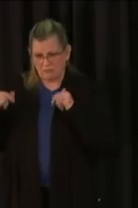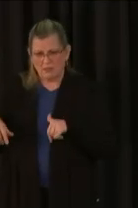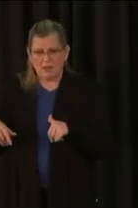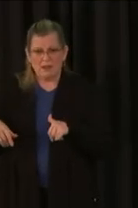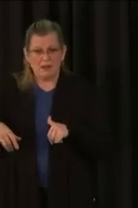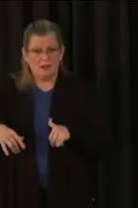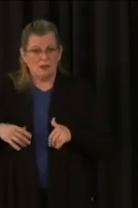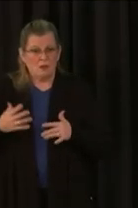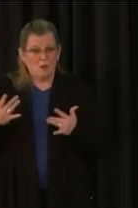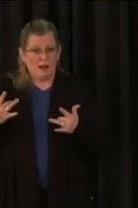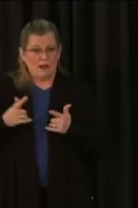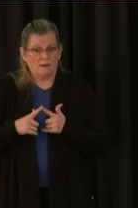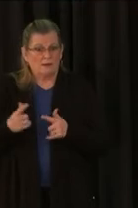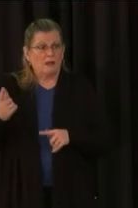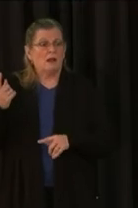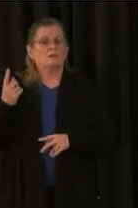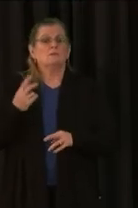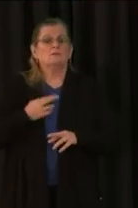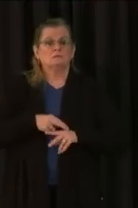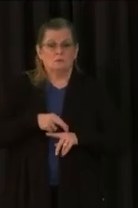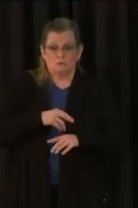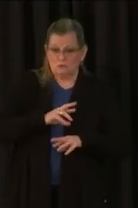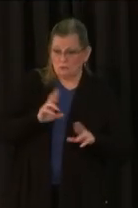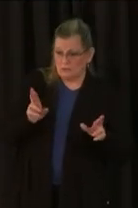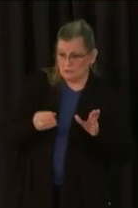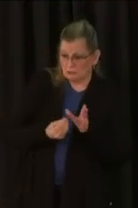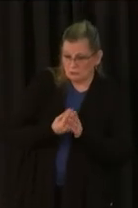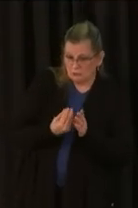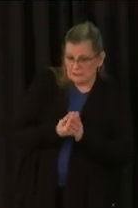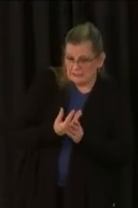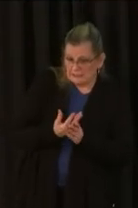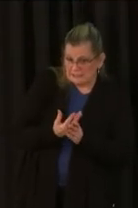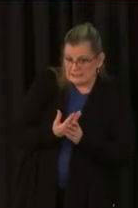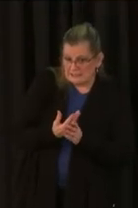the community spread, which is an indicator on